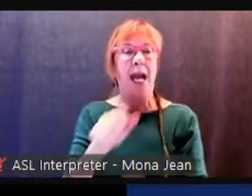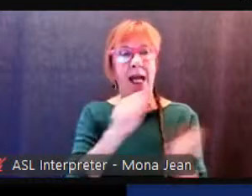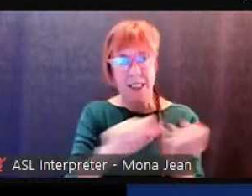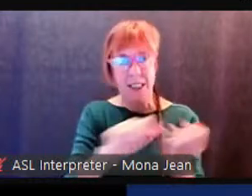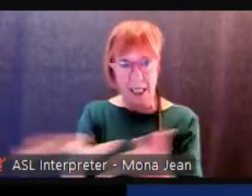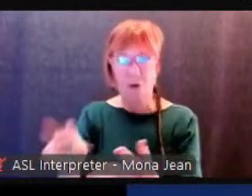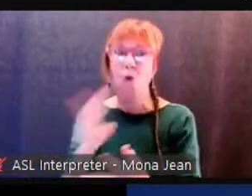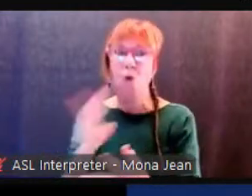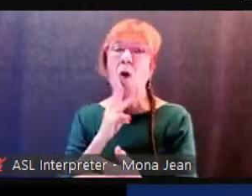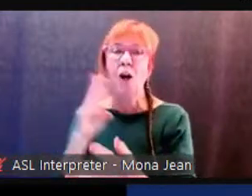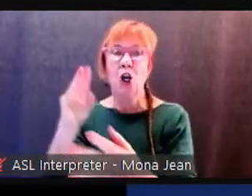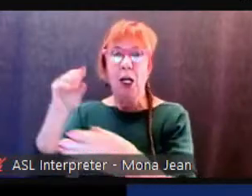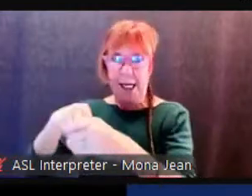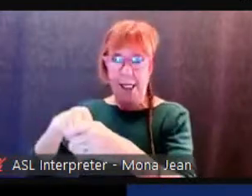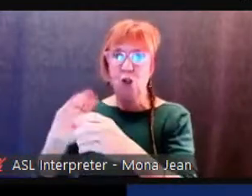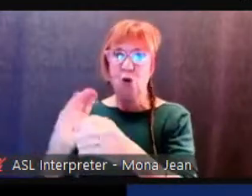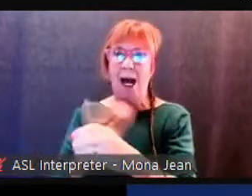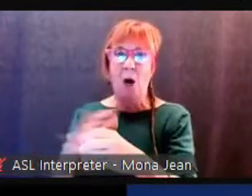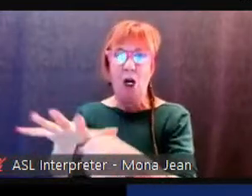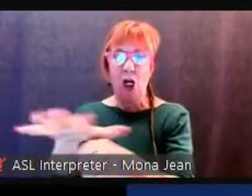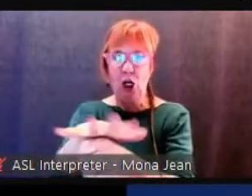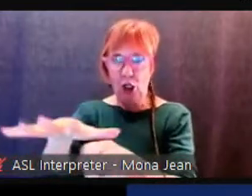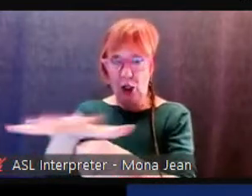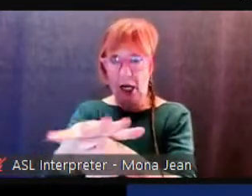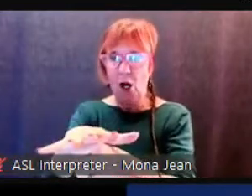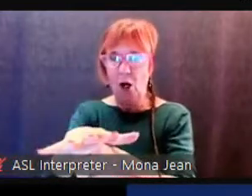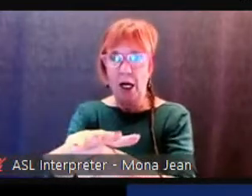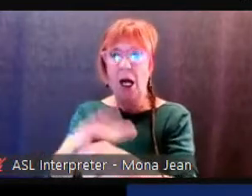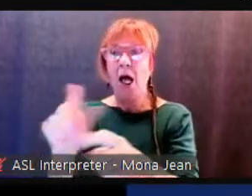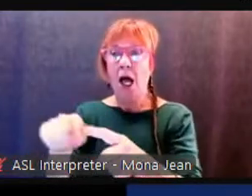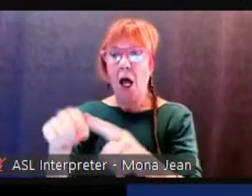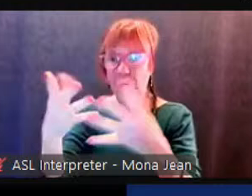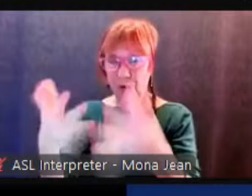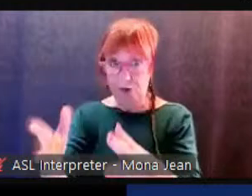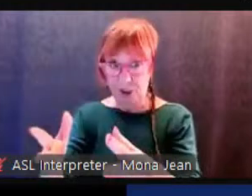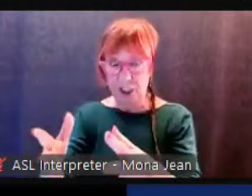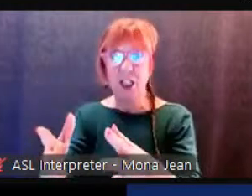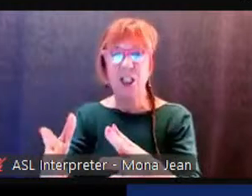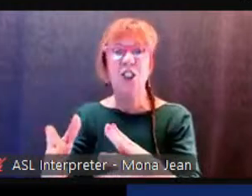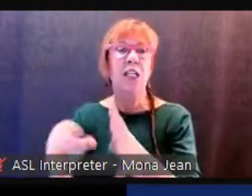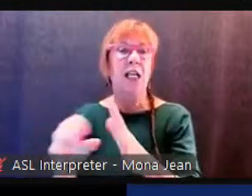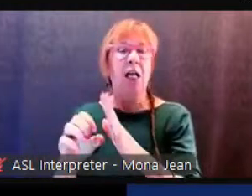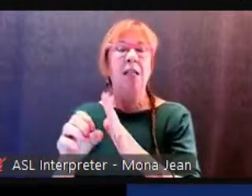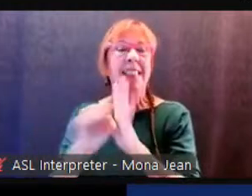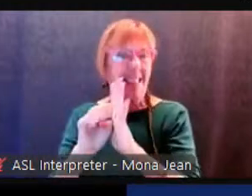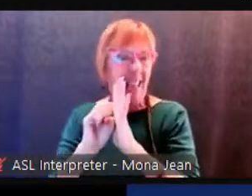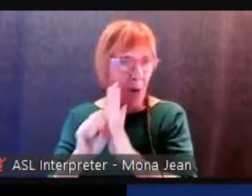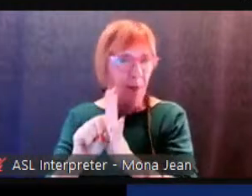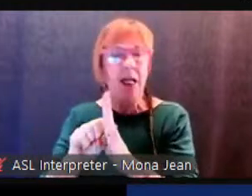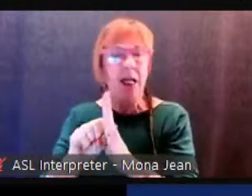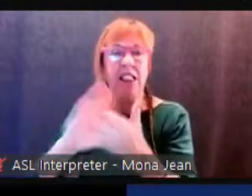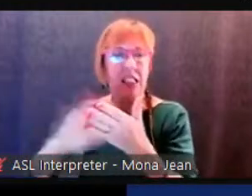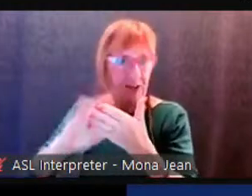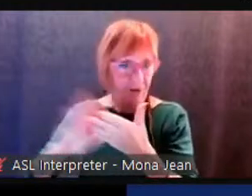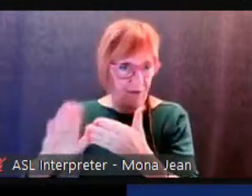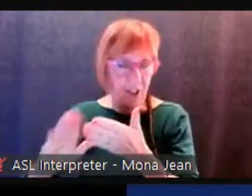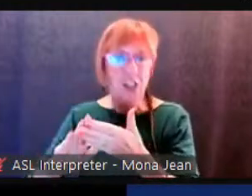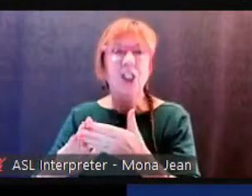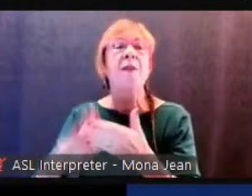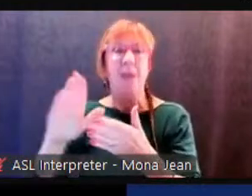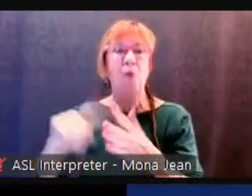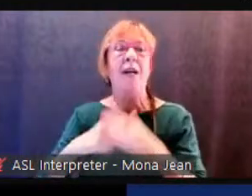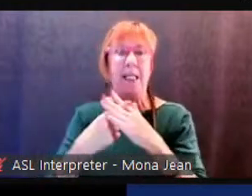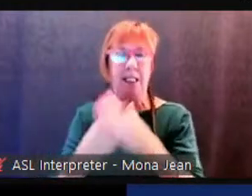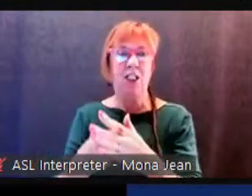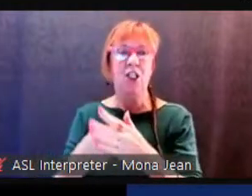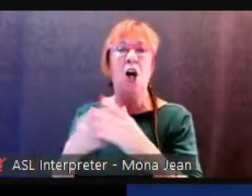our Cobb service area. And once that is completed with sampling and flushing, we will start with our Lake